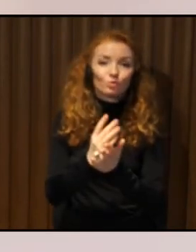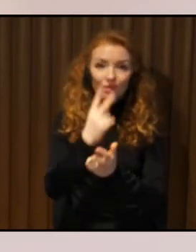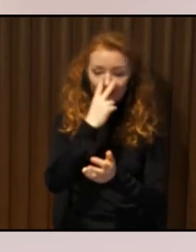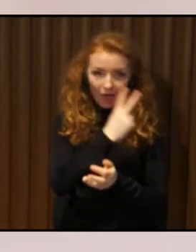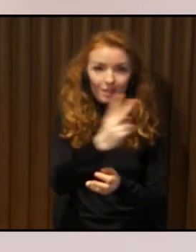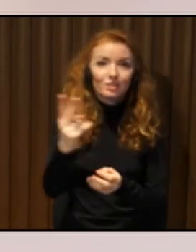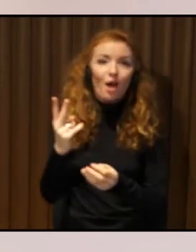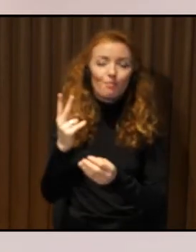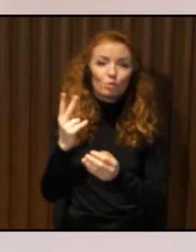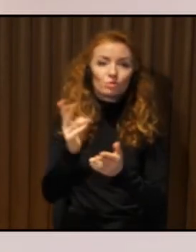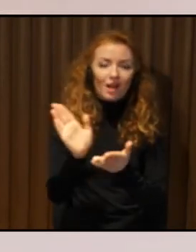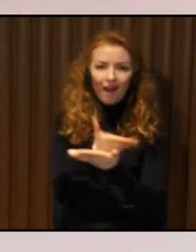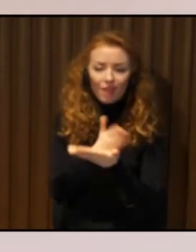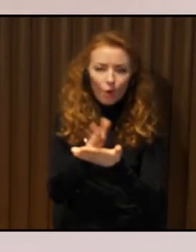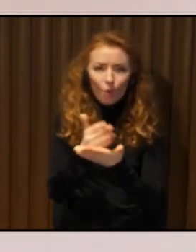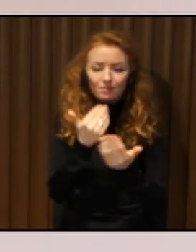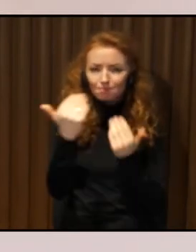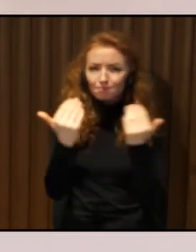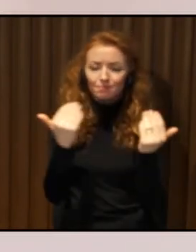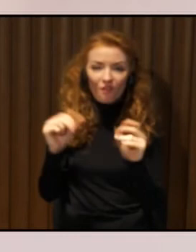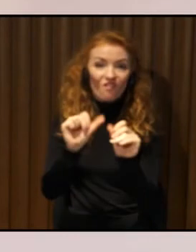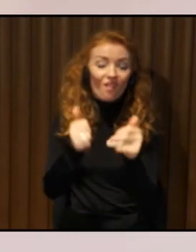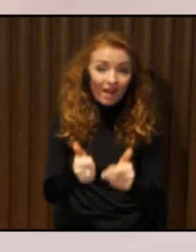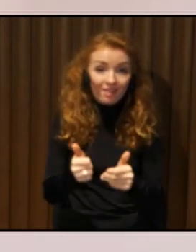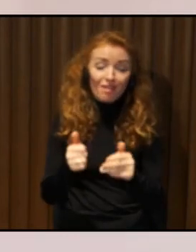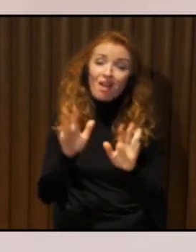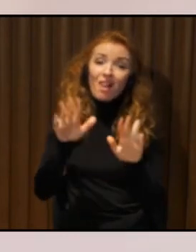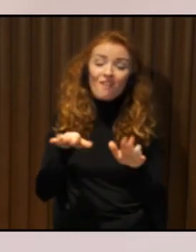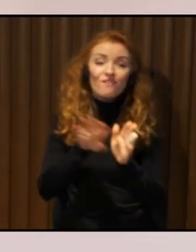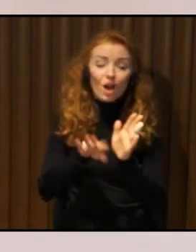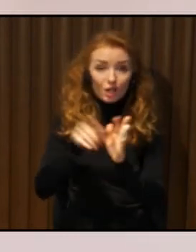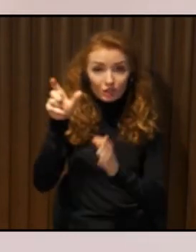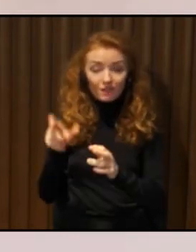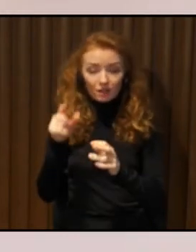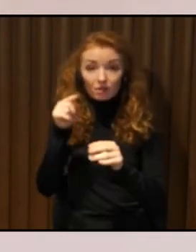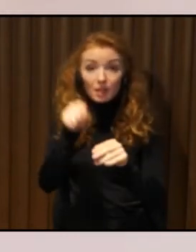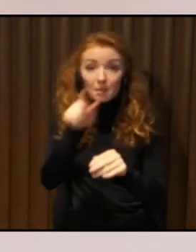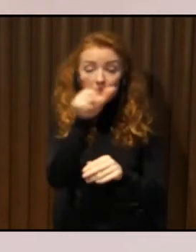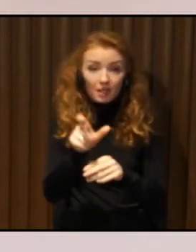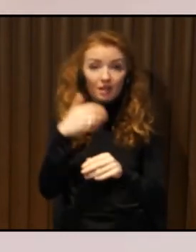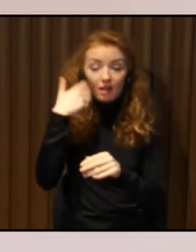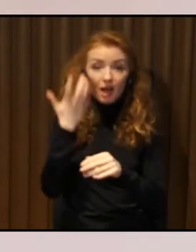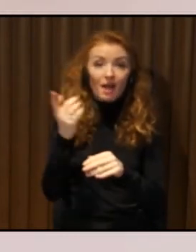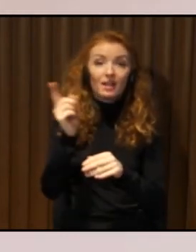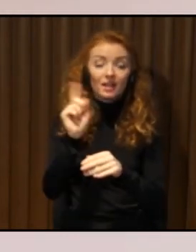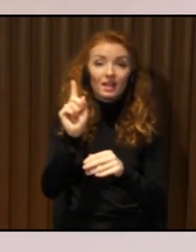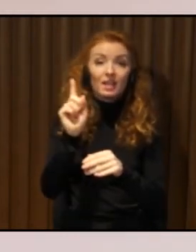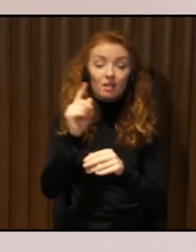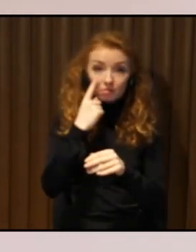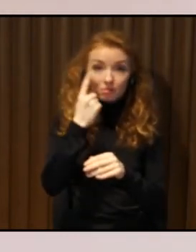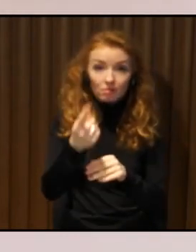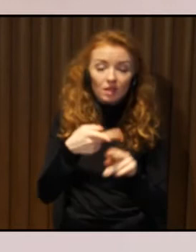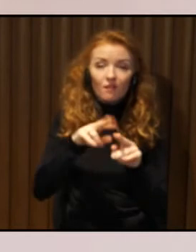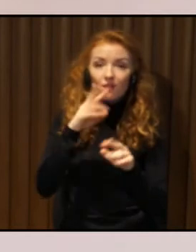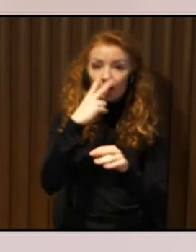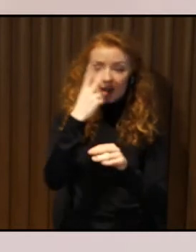simple way. When you get into a building, you can map the accessibility components in an intuitive way,